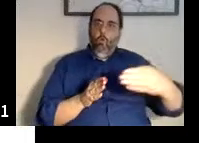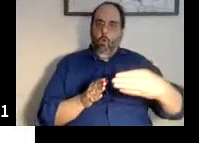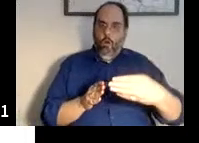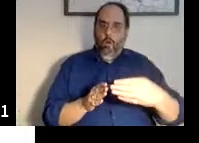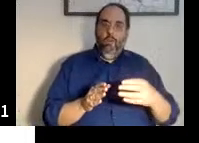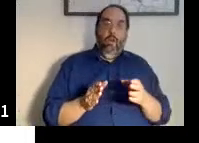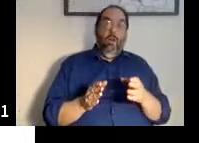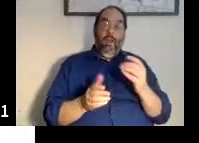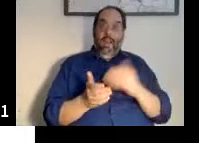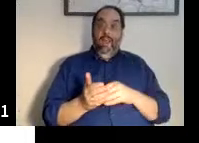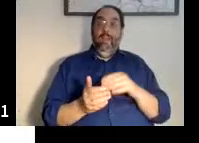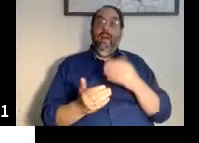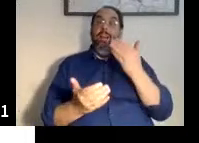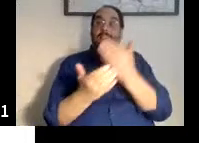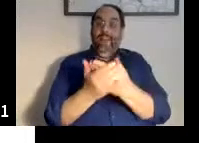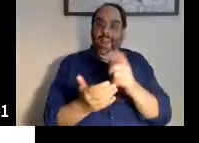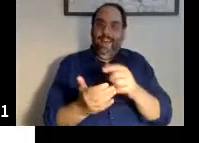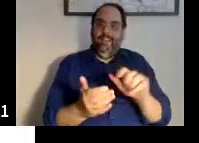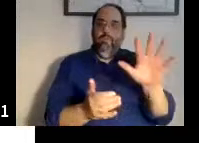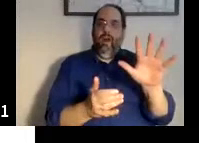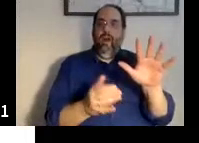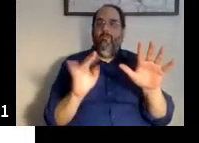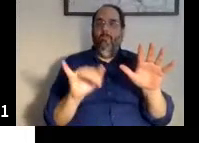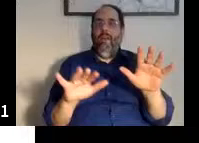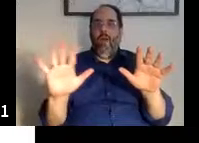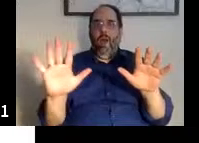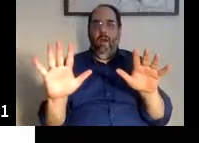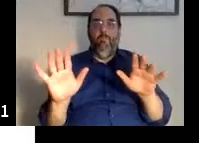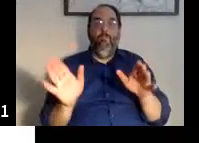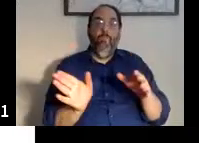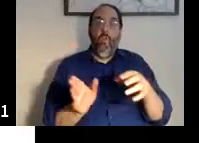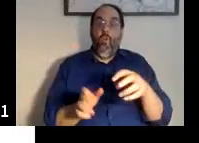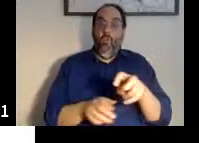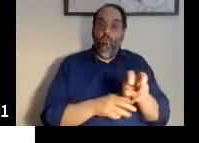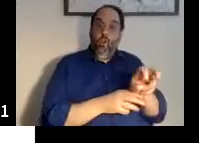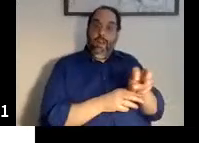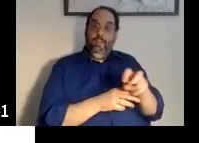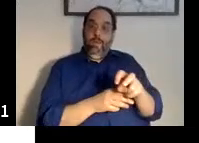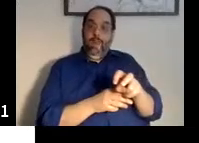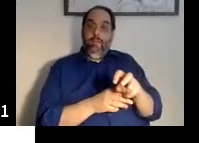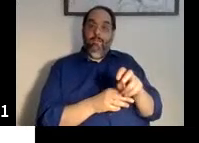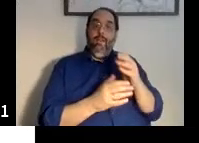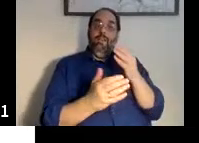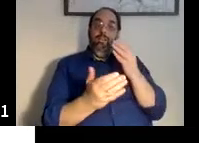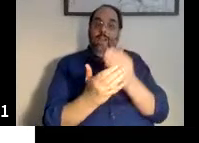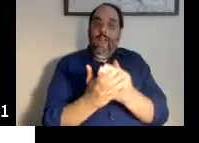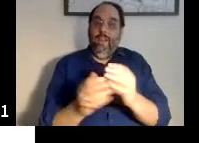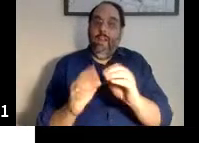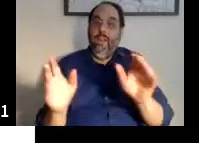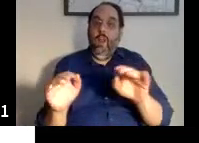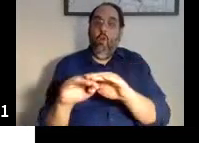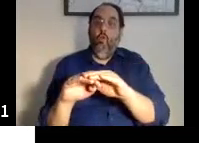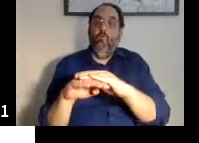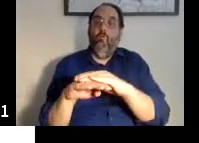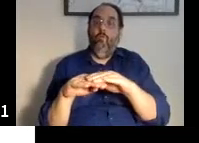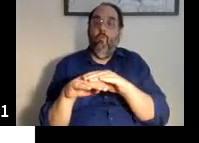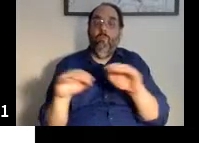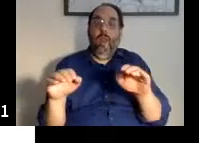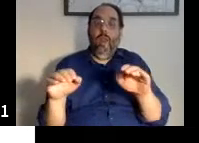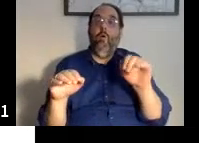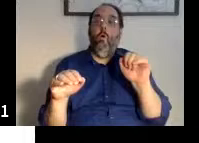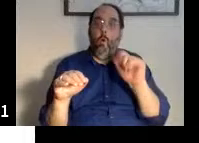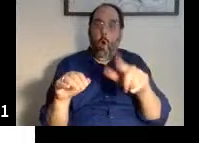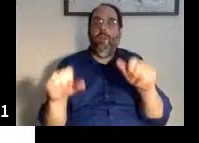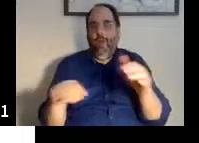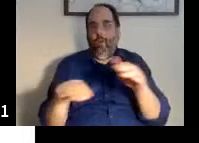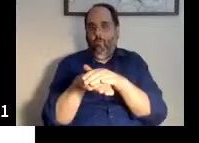5 foot by 5 foot. The turning space, the landings, and clear floor space, ground spaces all can overlap.